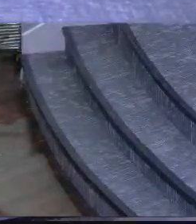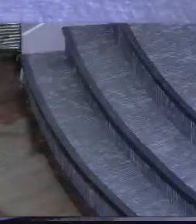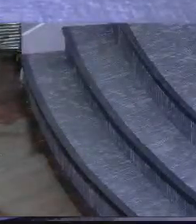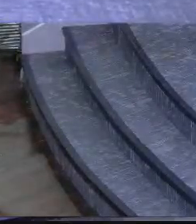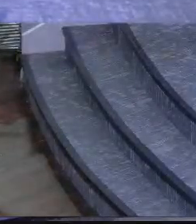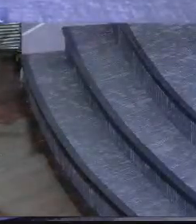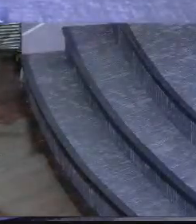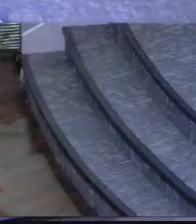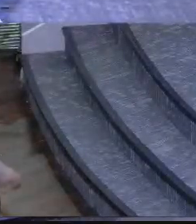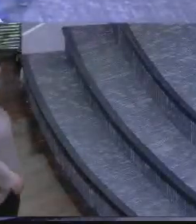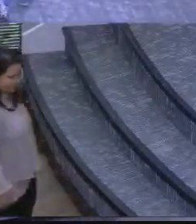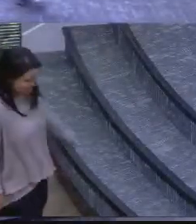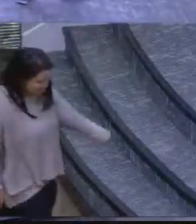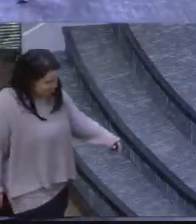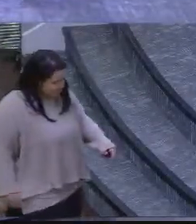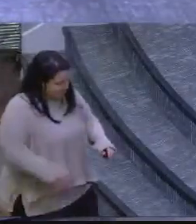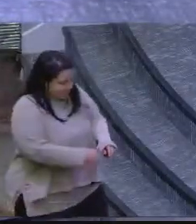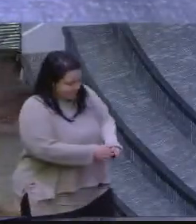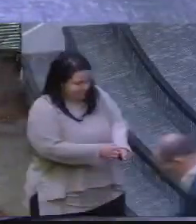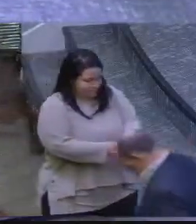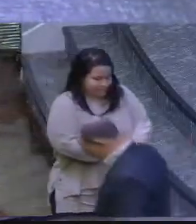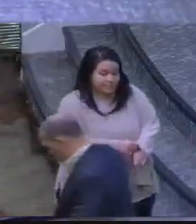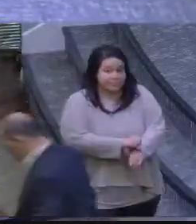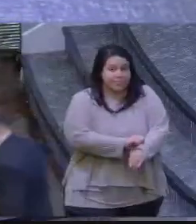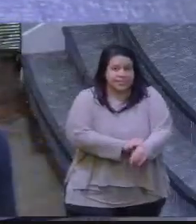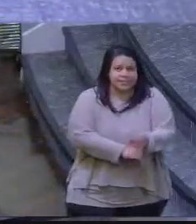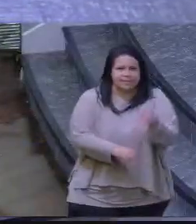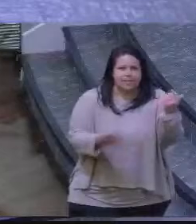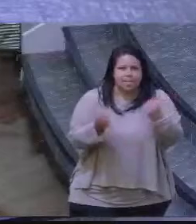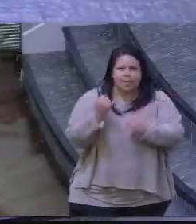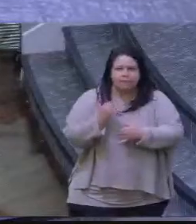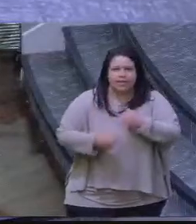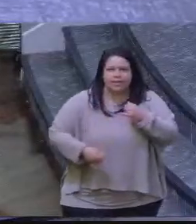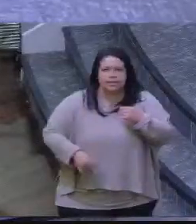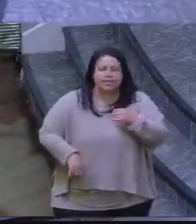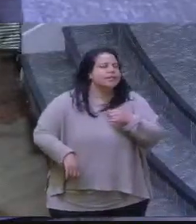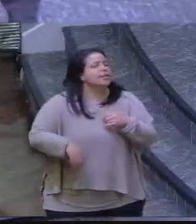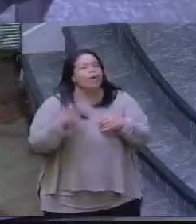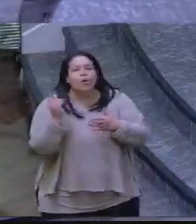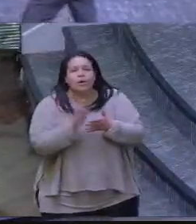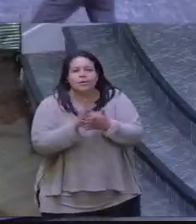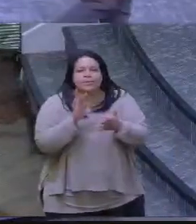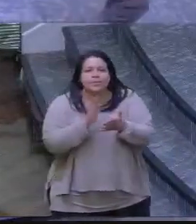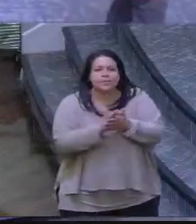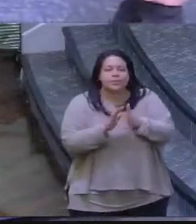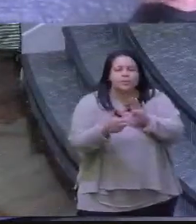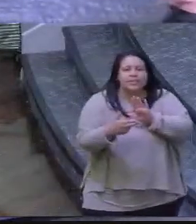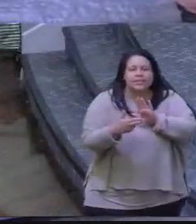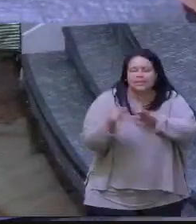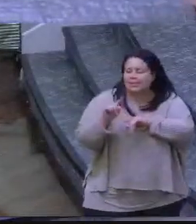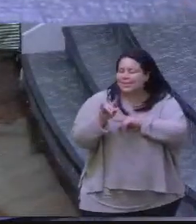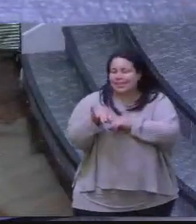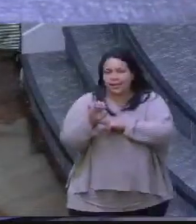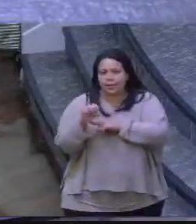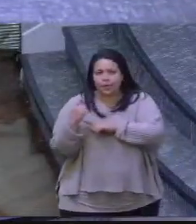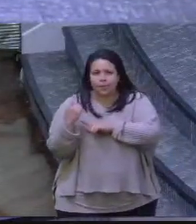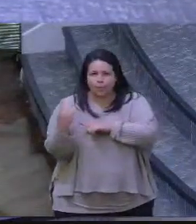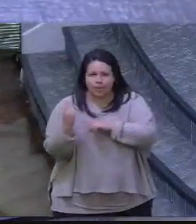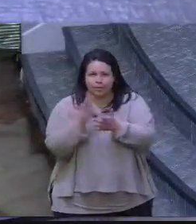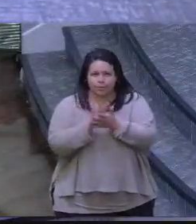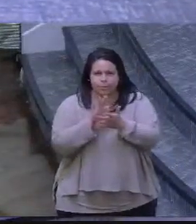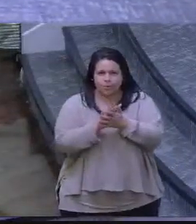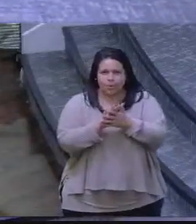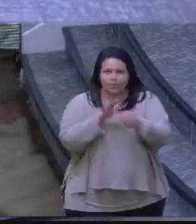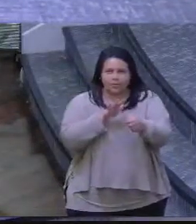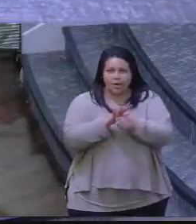Now, finally, tonight, we'd like to recognize one of our schools for being among the Title I schools in the state, making